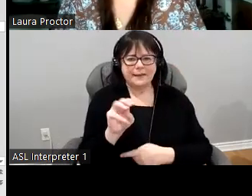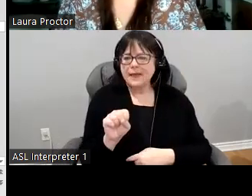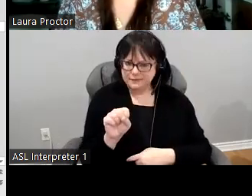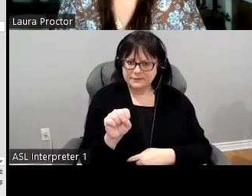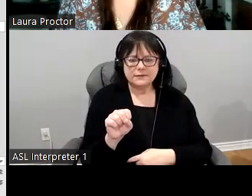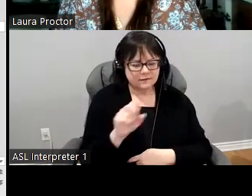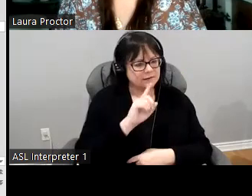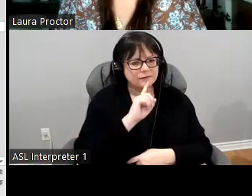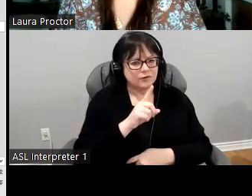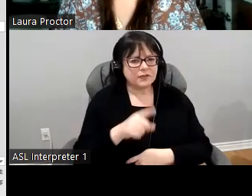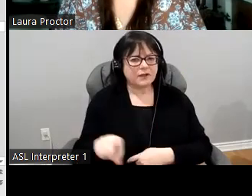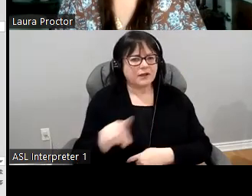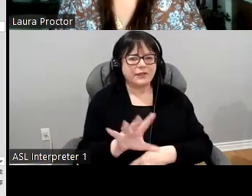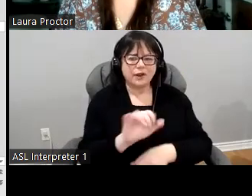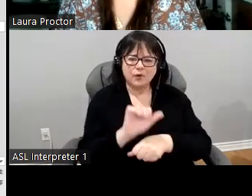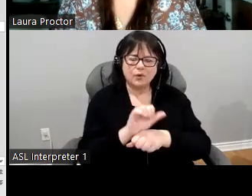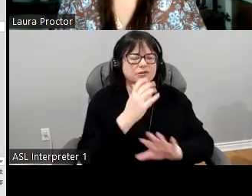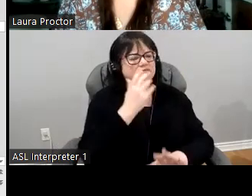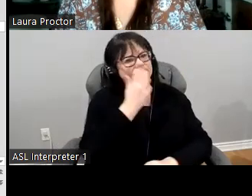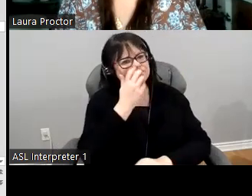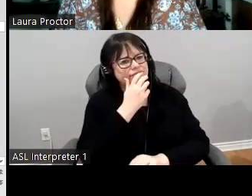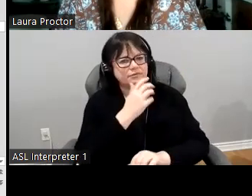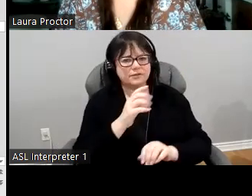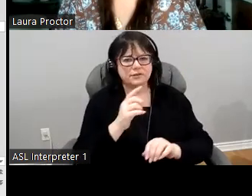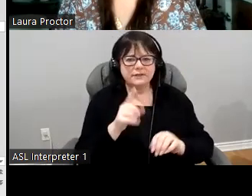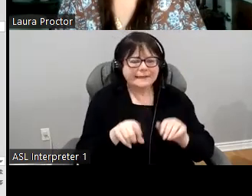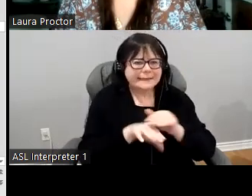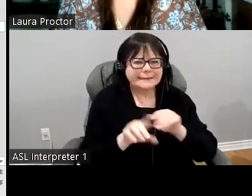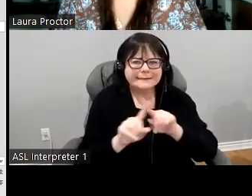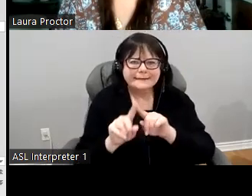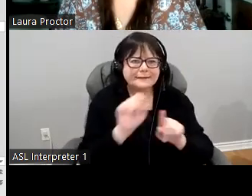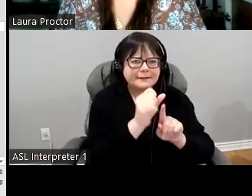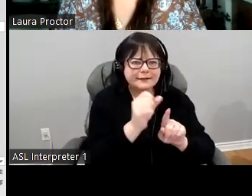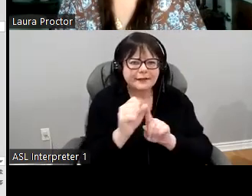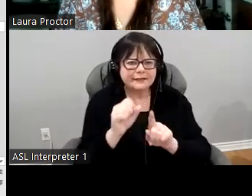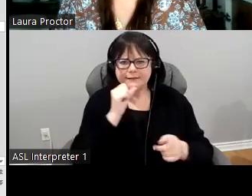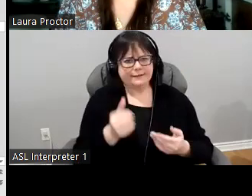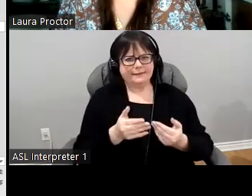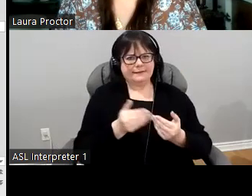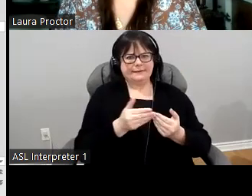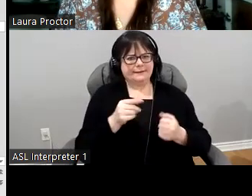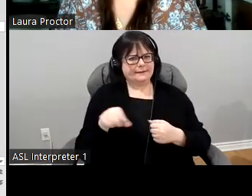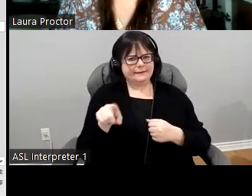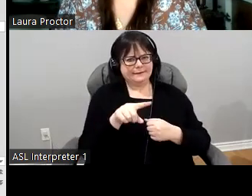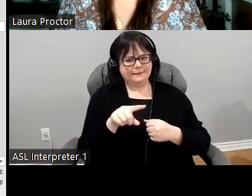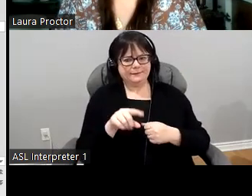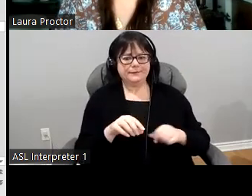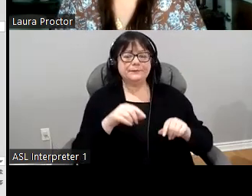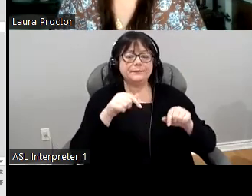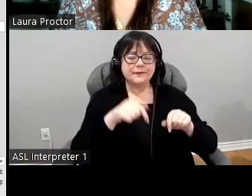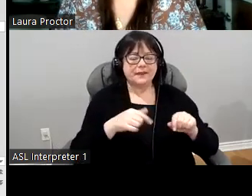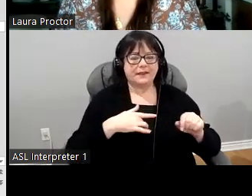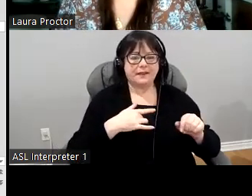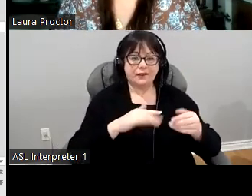under really, really challenging circumstances. And I think that community paramedicine is the